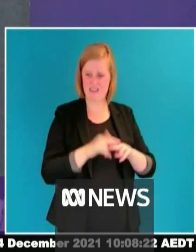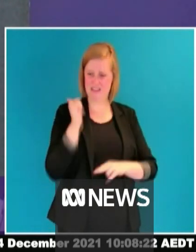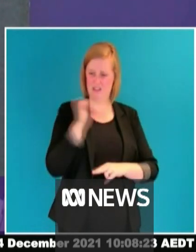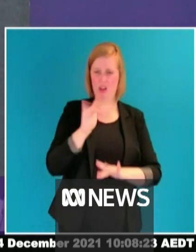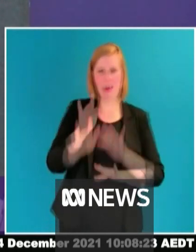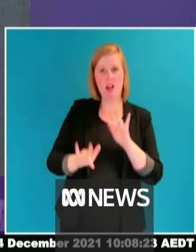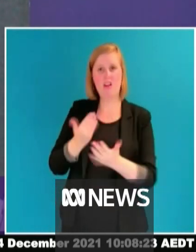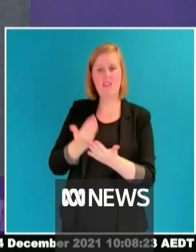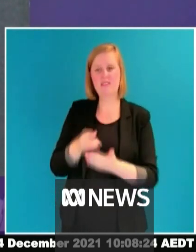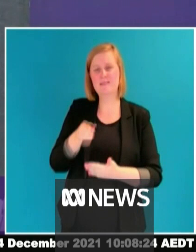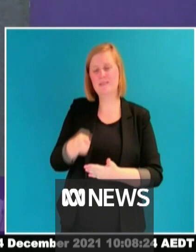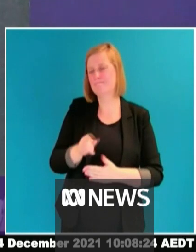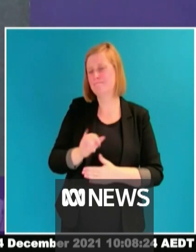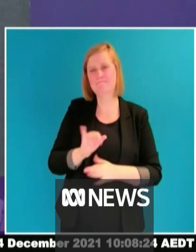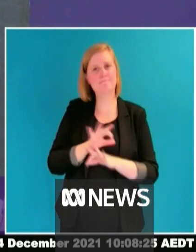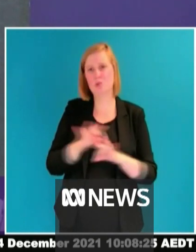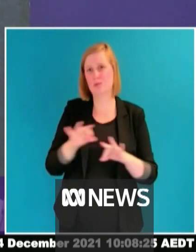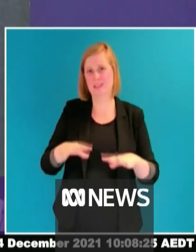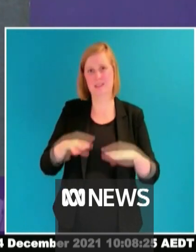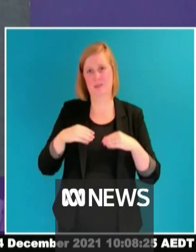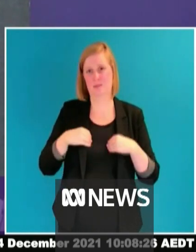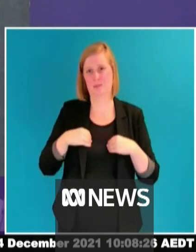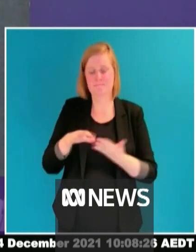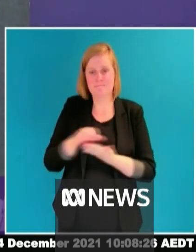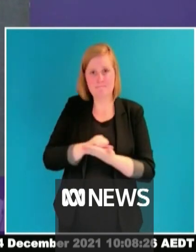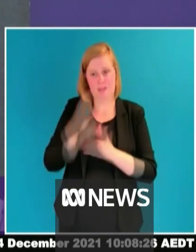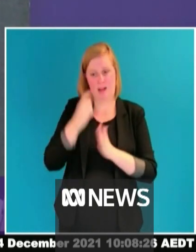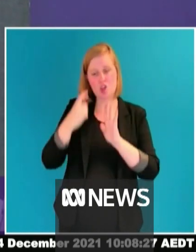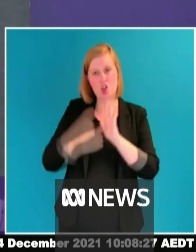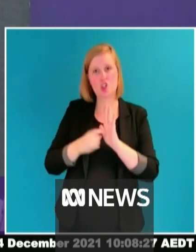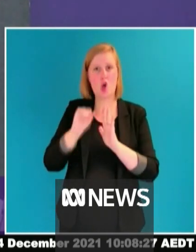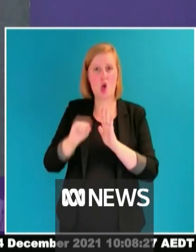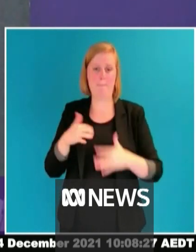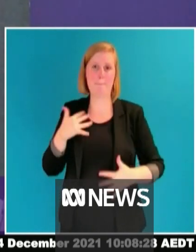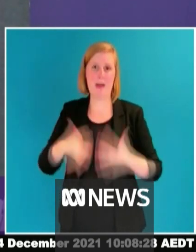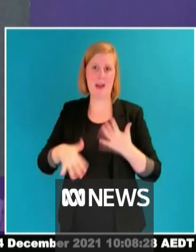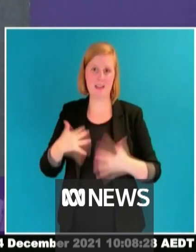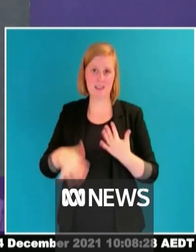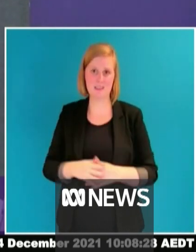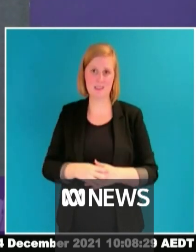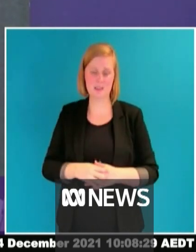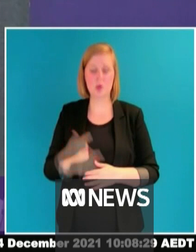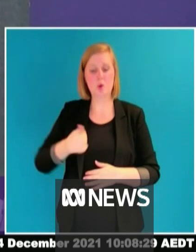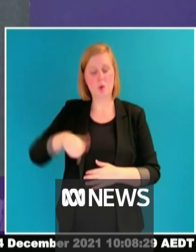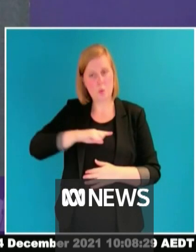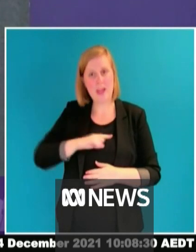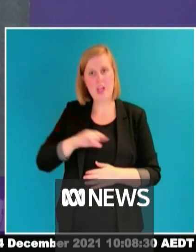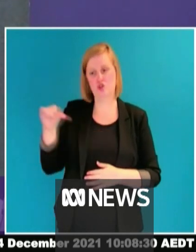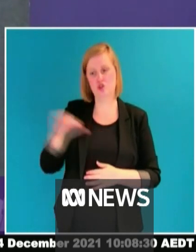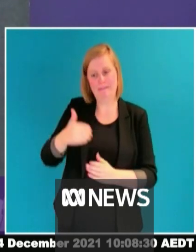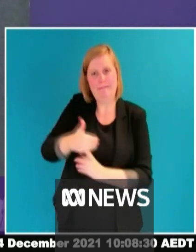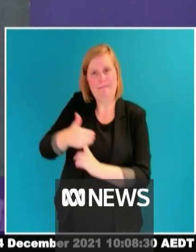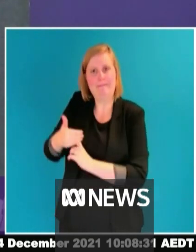and her family. Our priority should have been to protect Natalie earlier. I offer this apology to